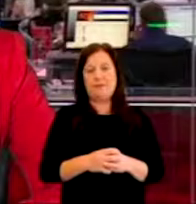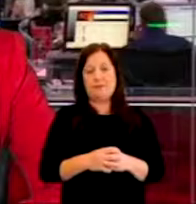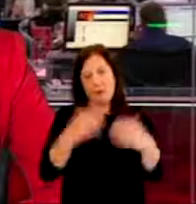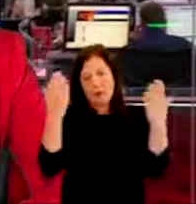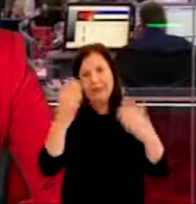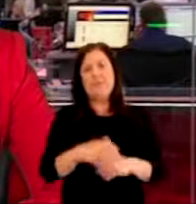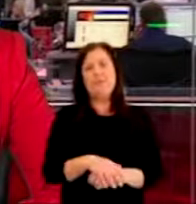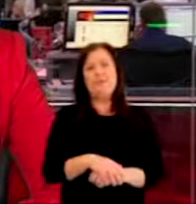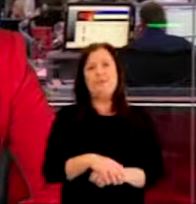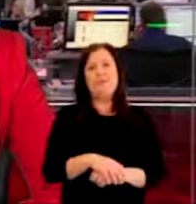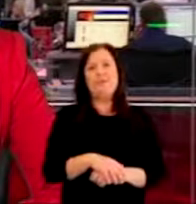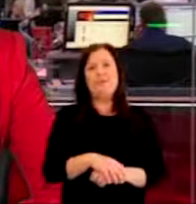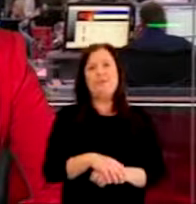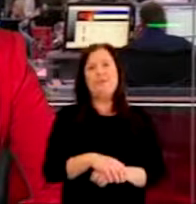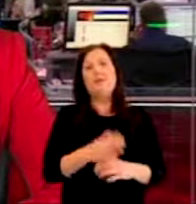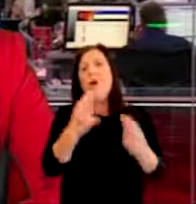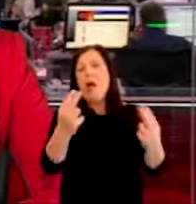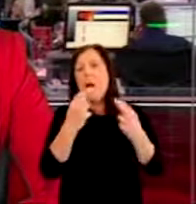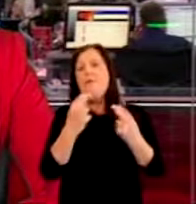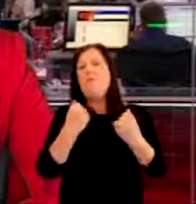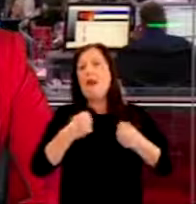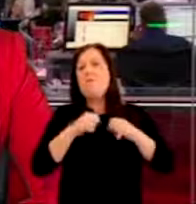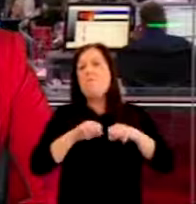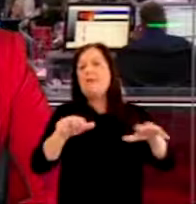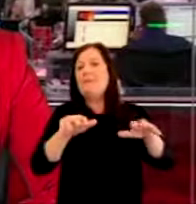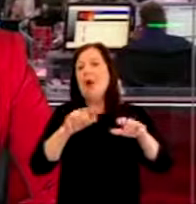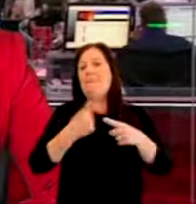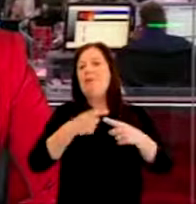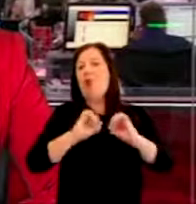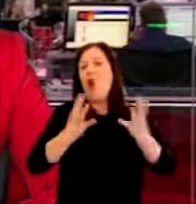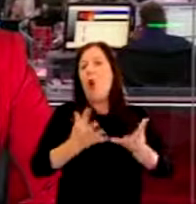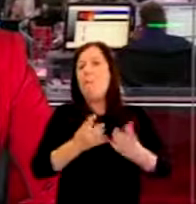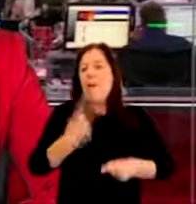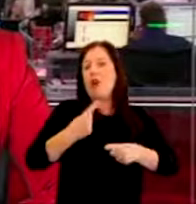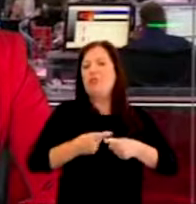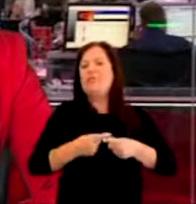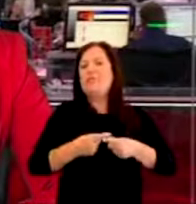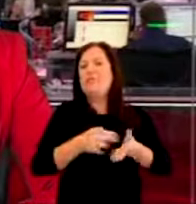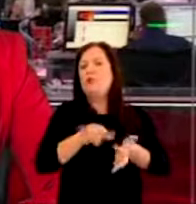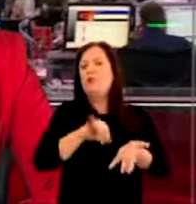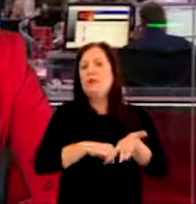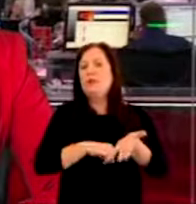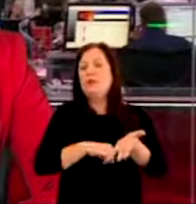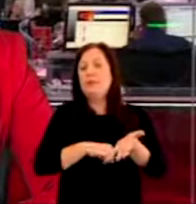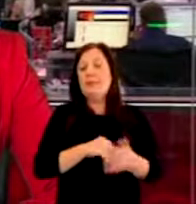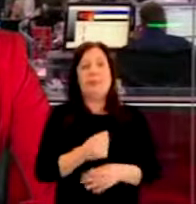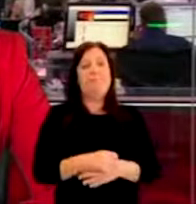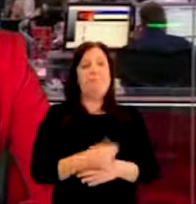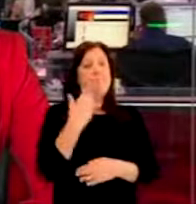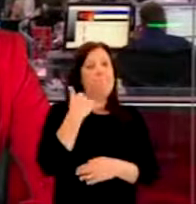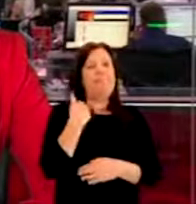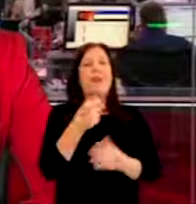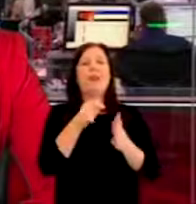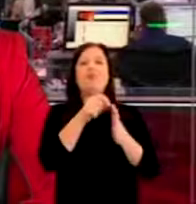Good evening, and welcome to Virus Pandemic Emergency Global Emergency. With the news of the resignation